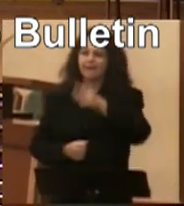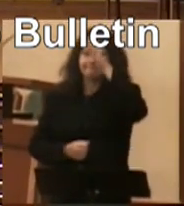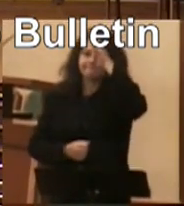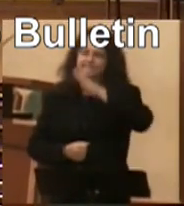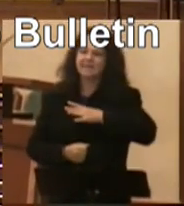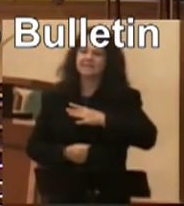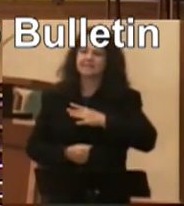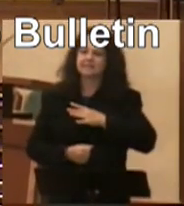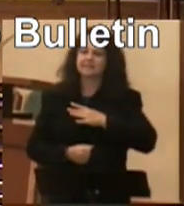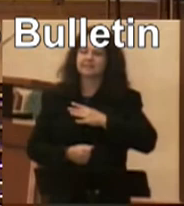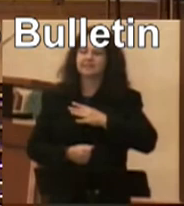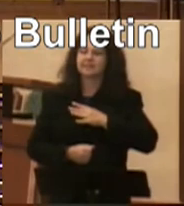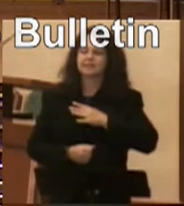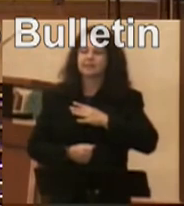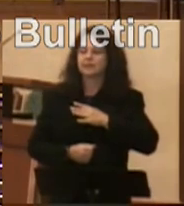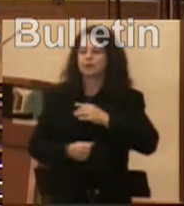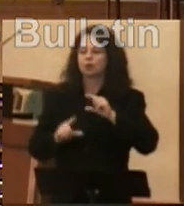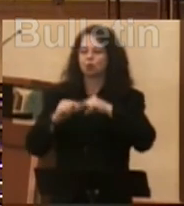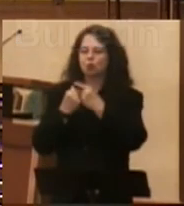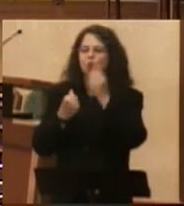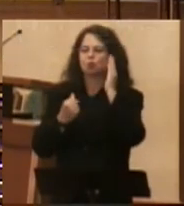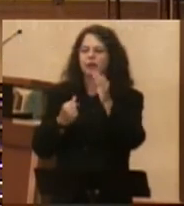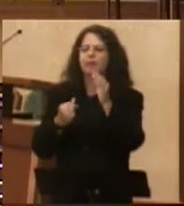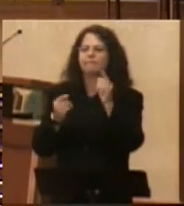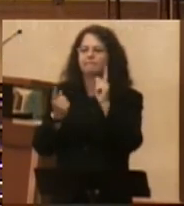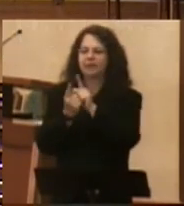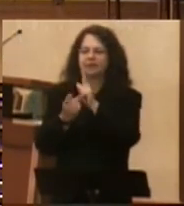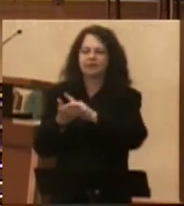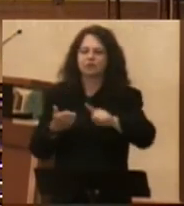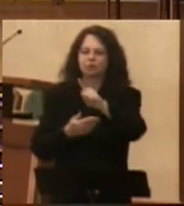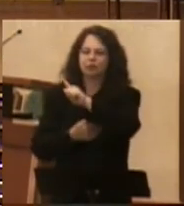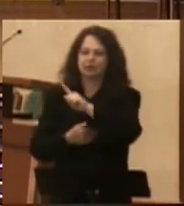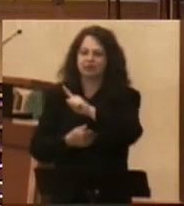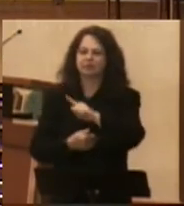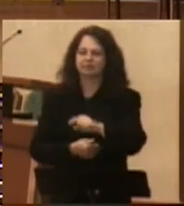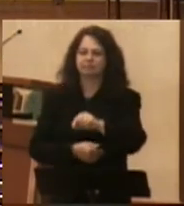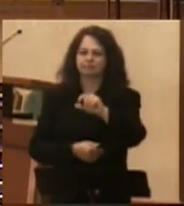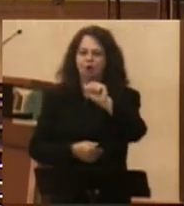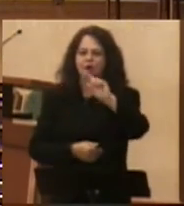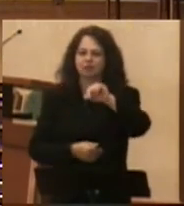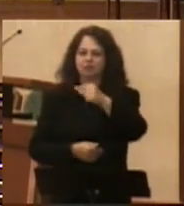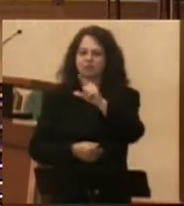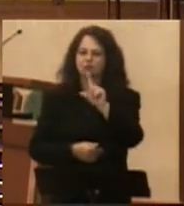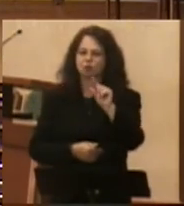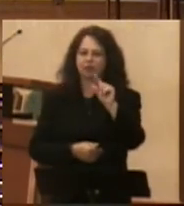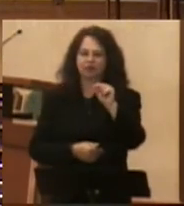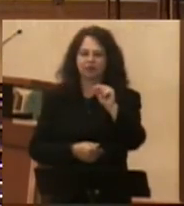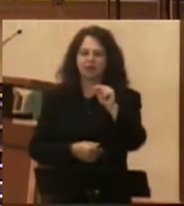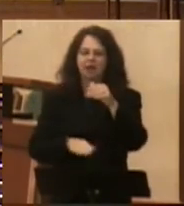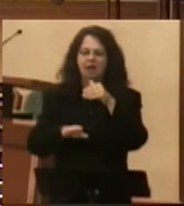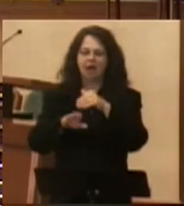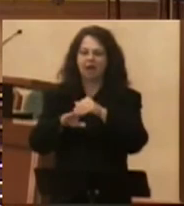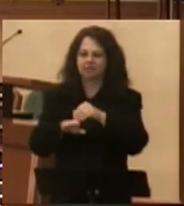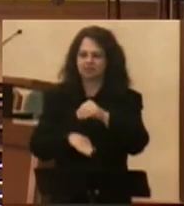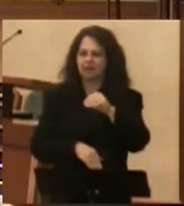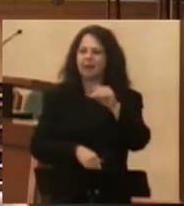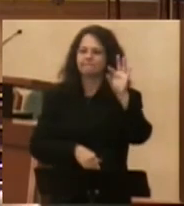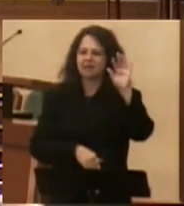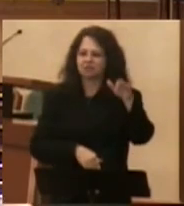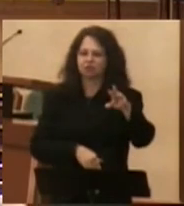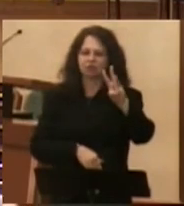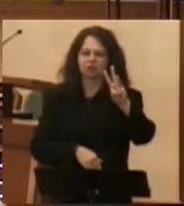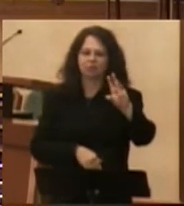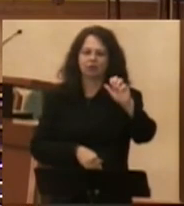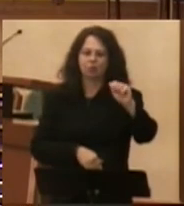meet next Sunday, August 20th, for a family cookout at the Wall House. Please let Pastor Wall know if